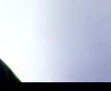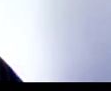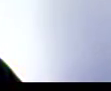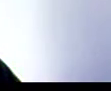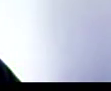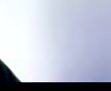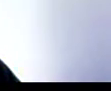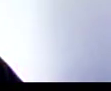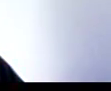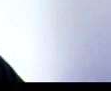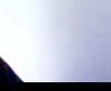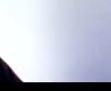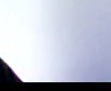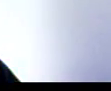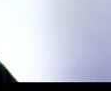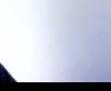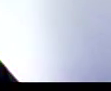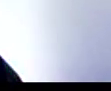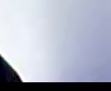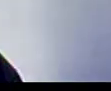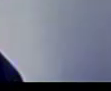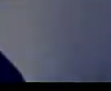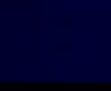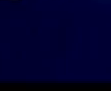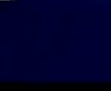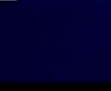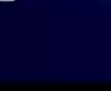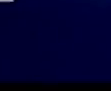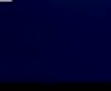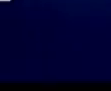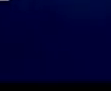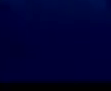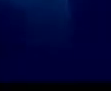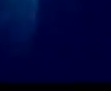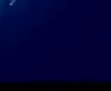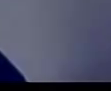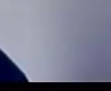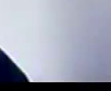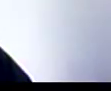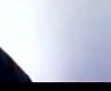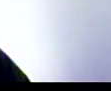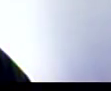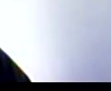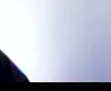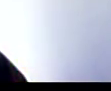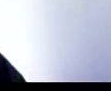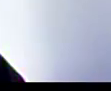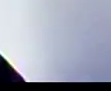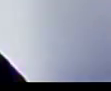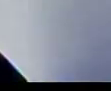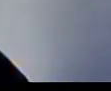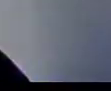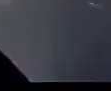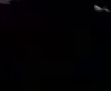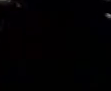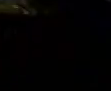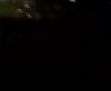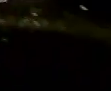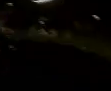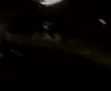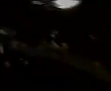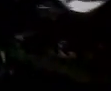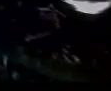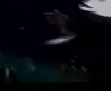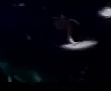excited to be joining gospel evangelist Pastor William Kamuyi for the global crusade, bringing